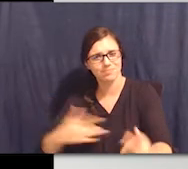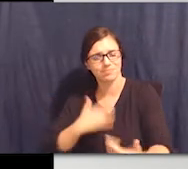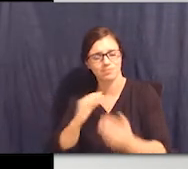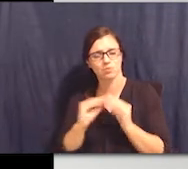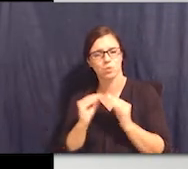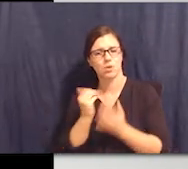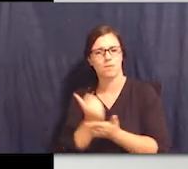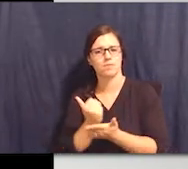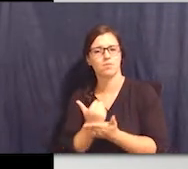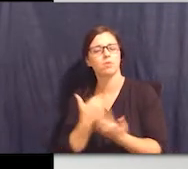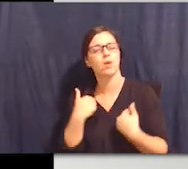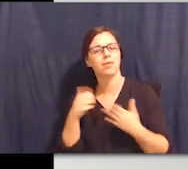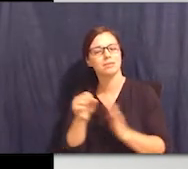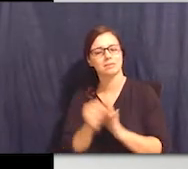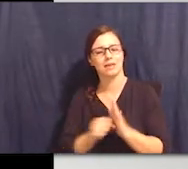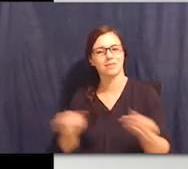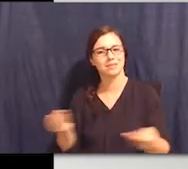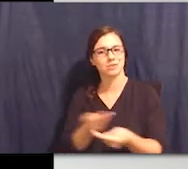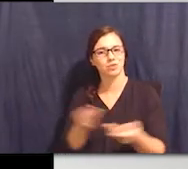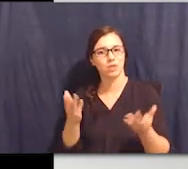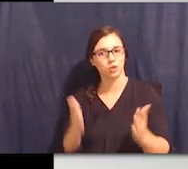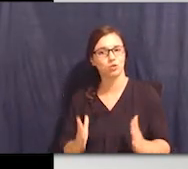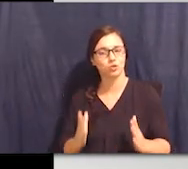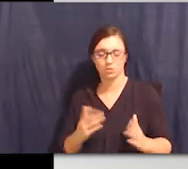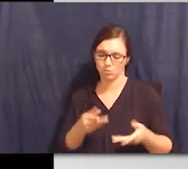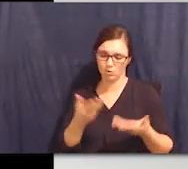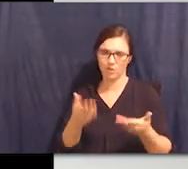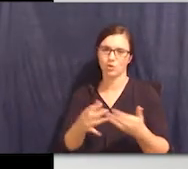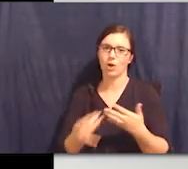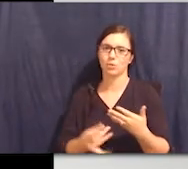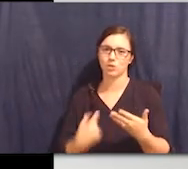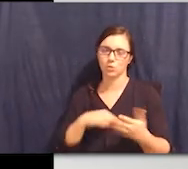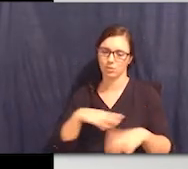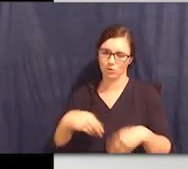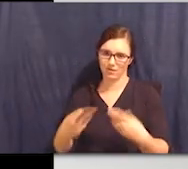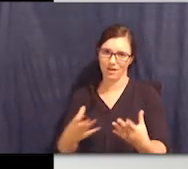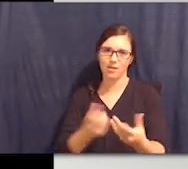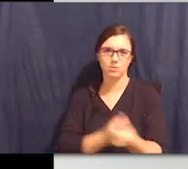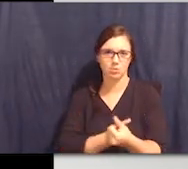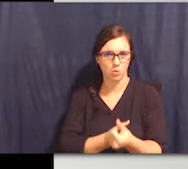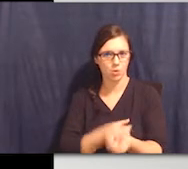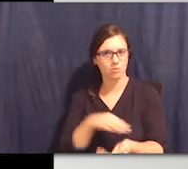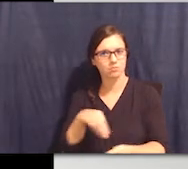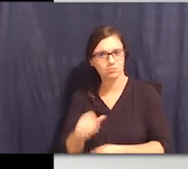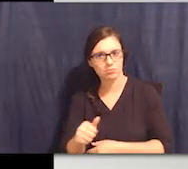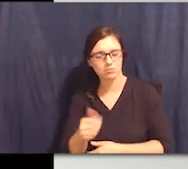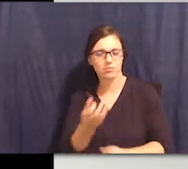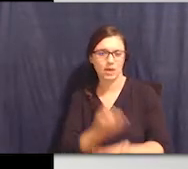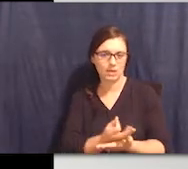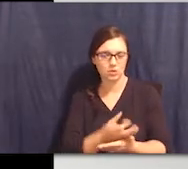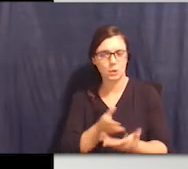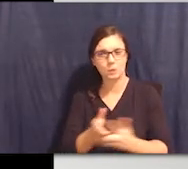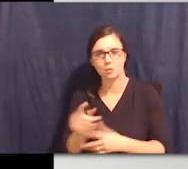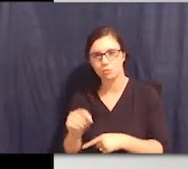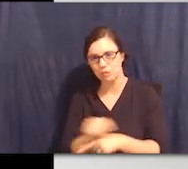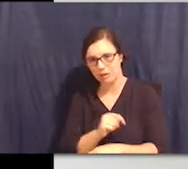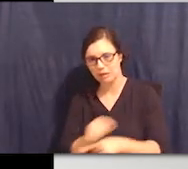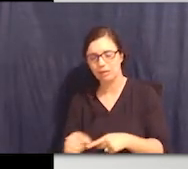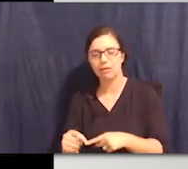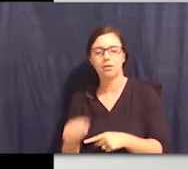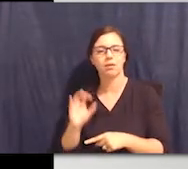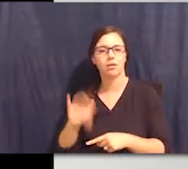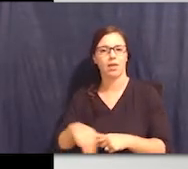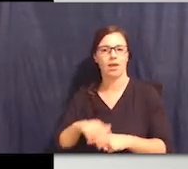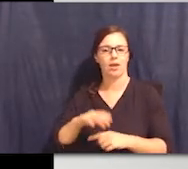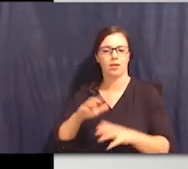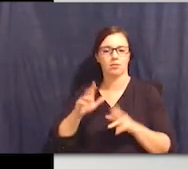helpful to have a state facilitator, we offer that option as the state. We provide and support both financially and through training that